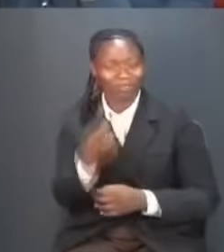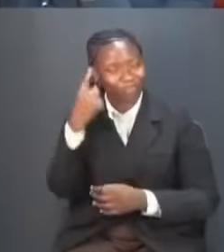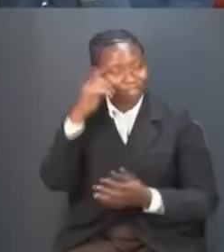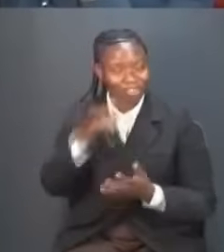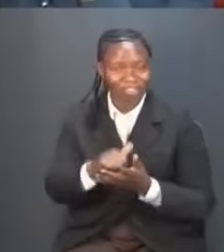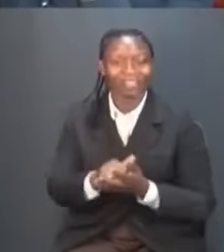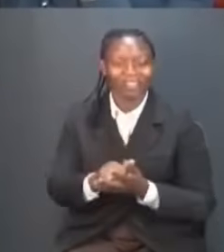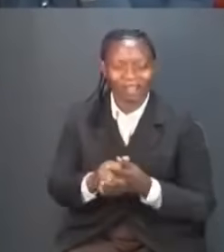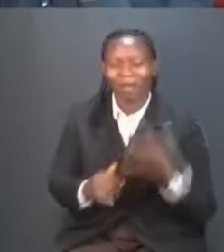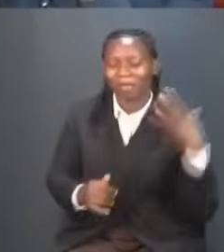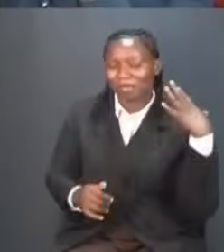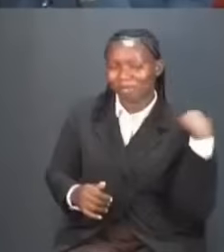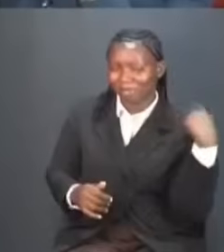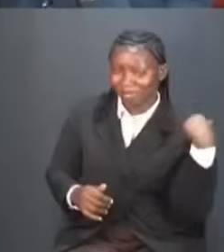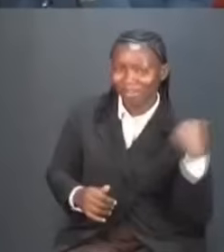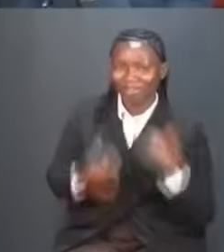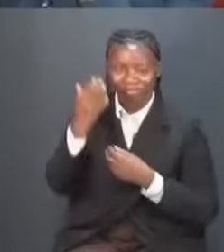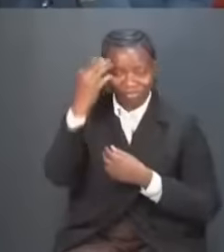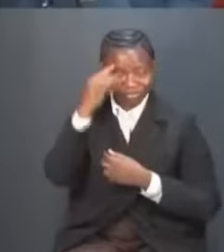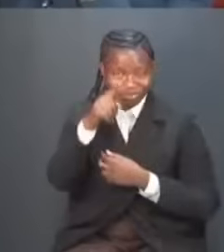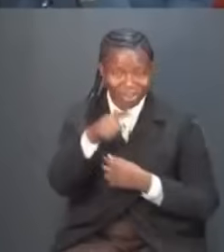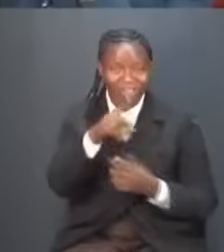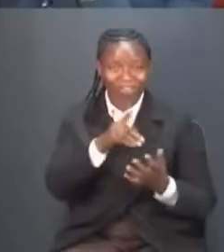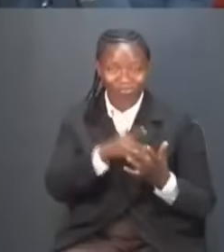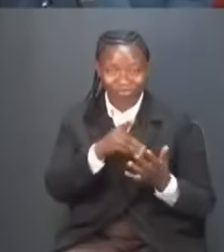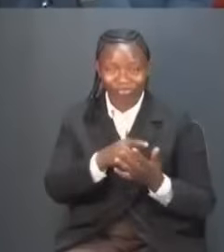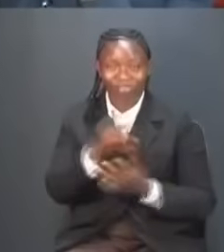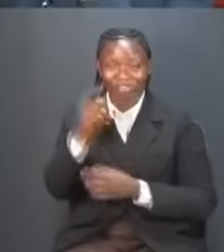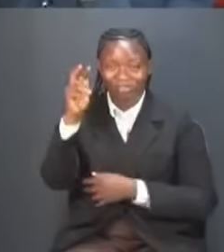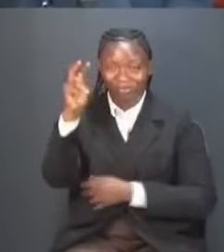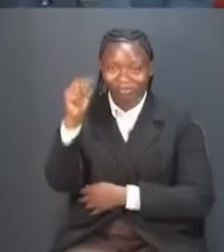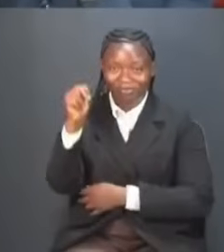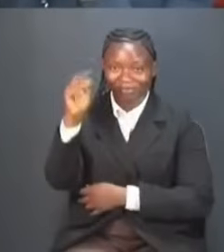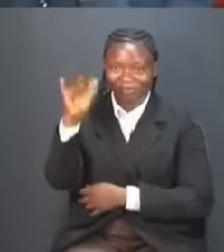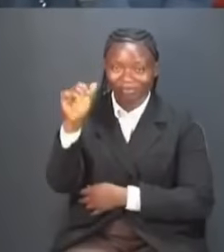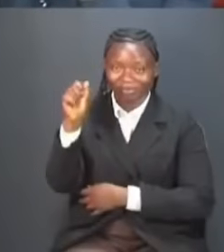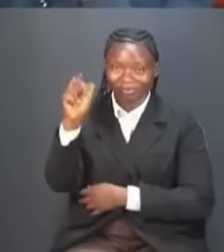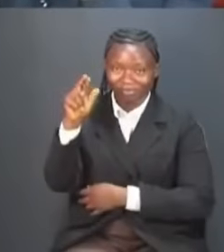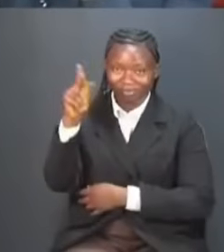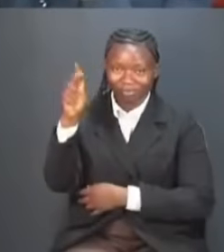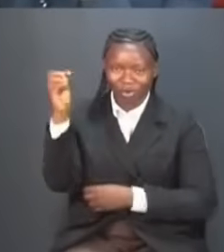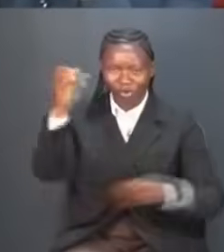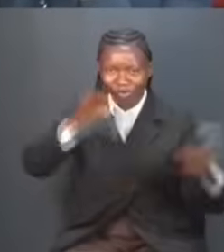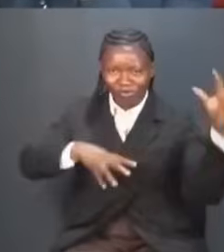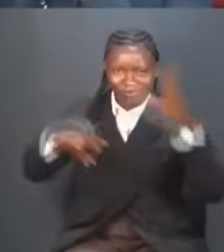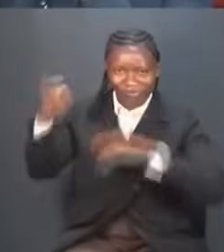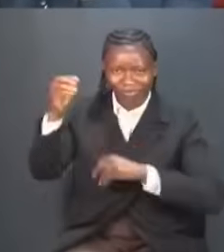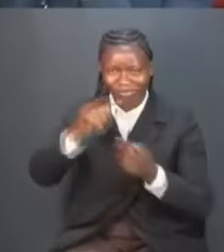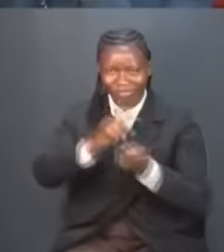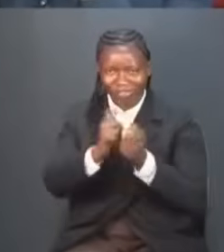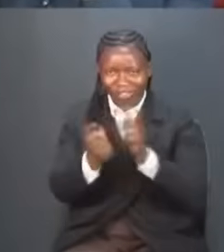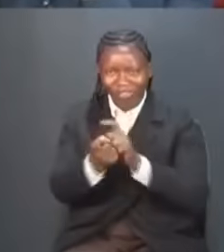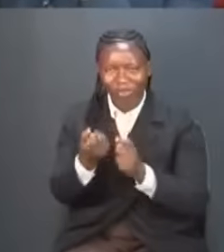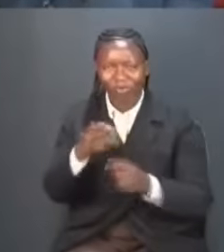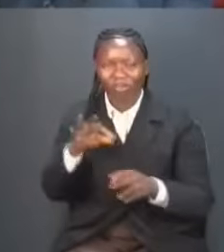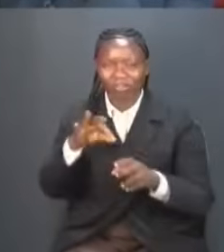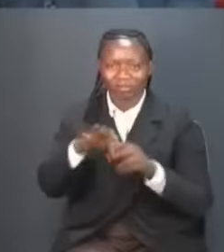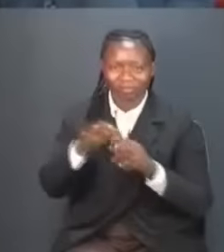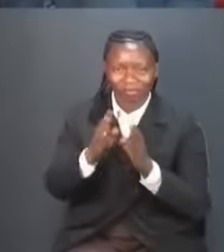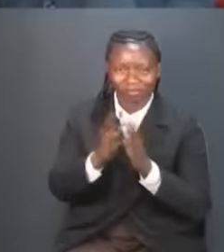so I'm drawing your attention to Dr. Nyako's participation in correction of votes and proceedings. Thank